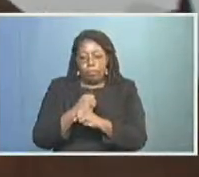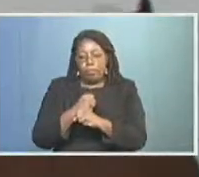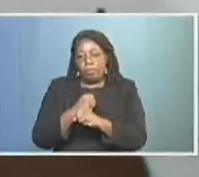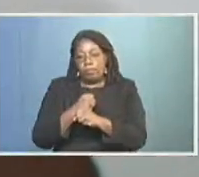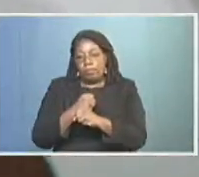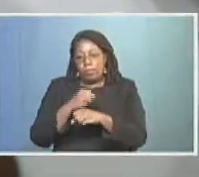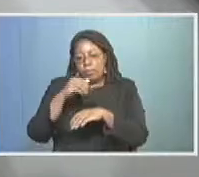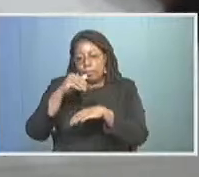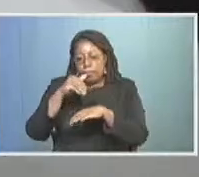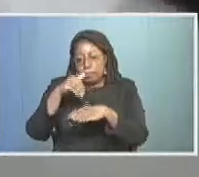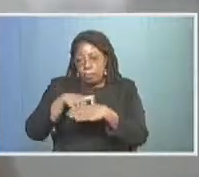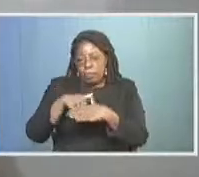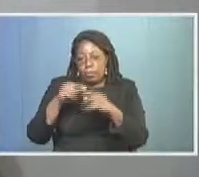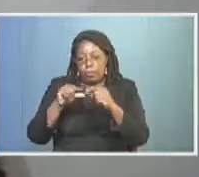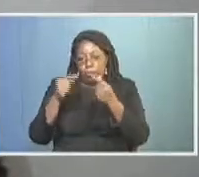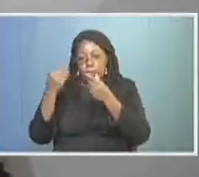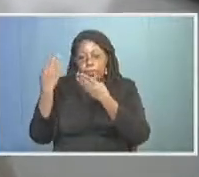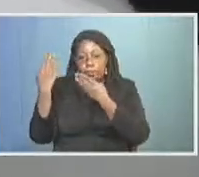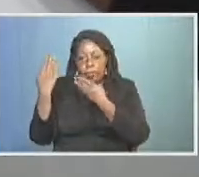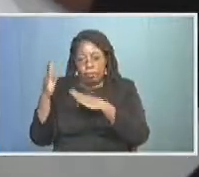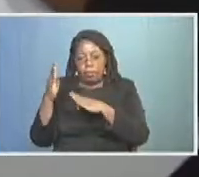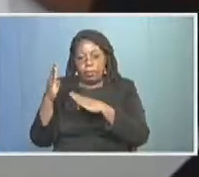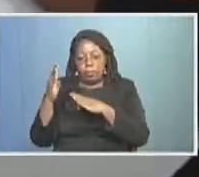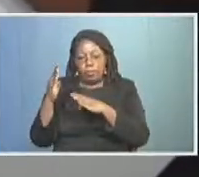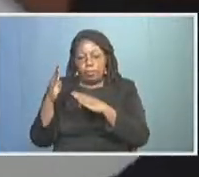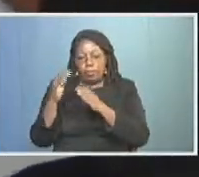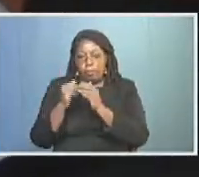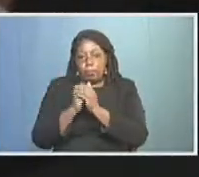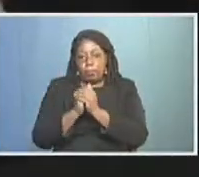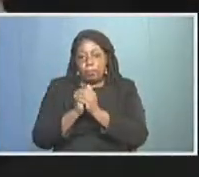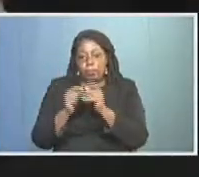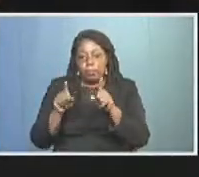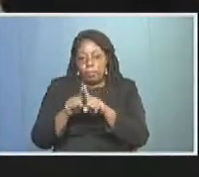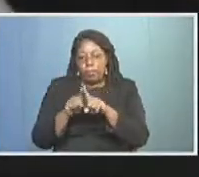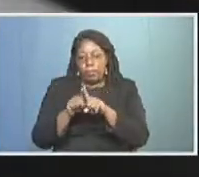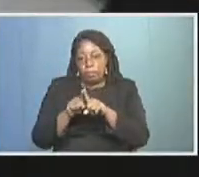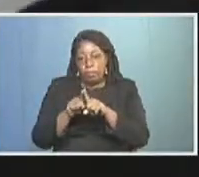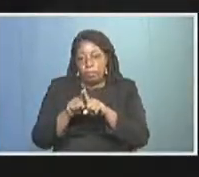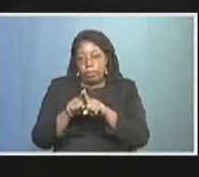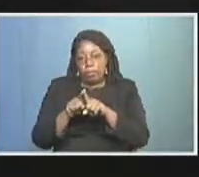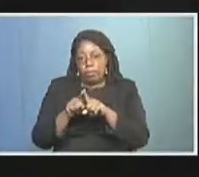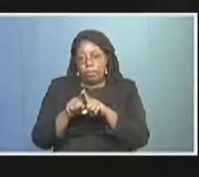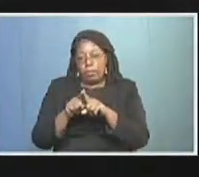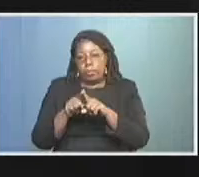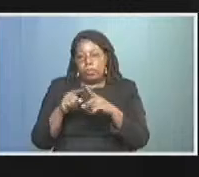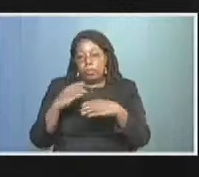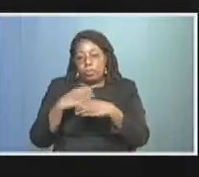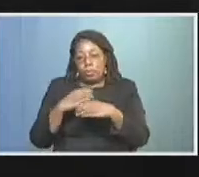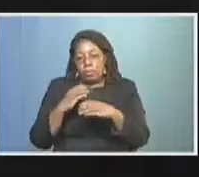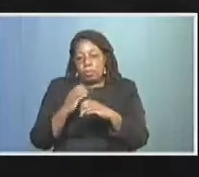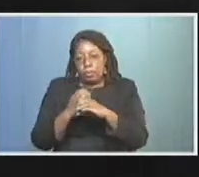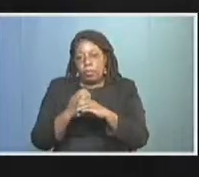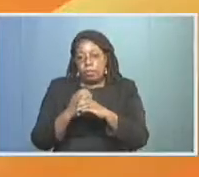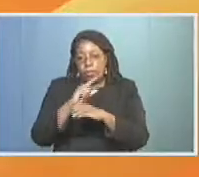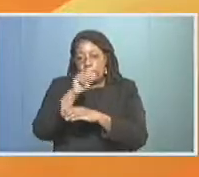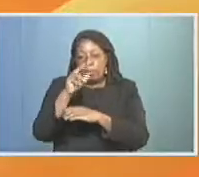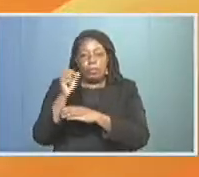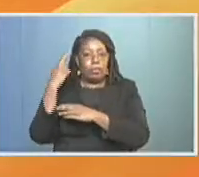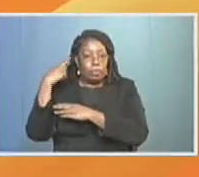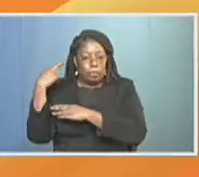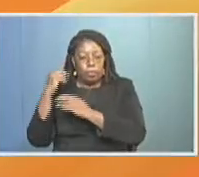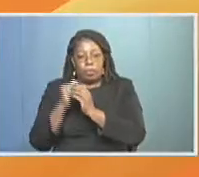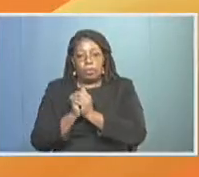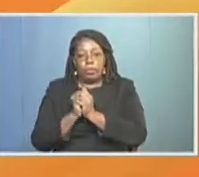time down in Grand Bahama as they set up ZNS radio in Grand Bahama. Sadly, Walter and